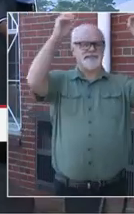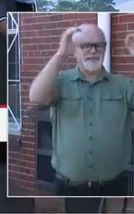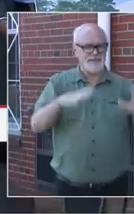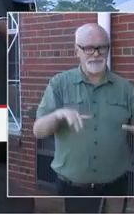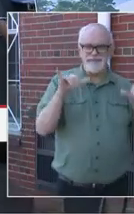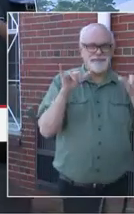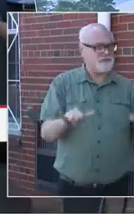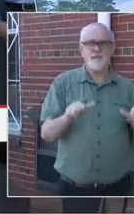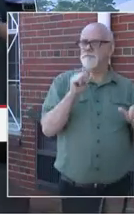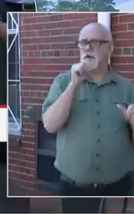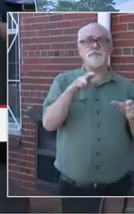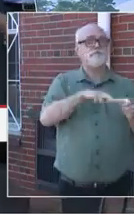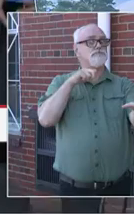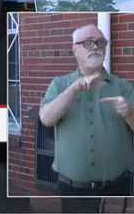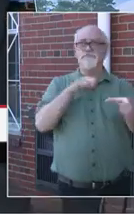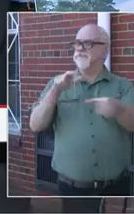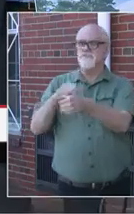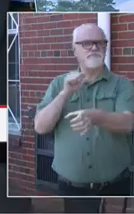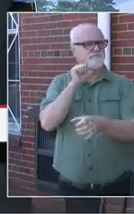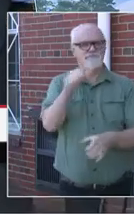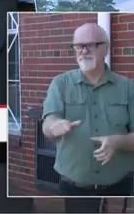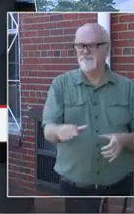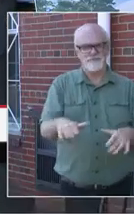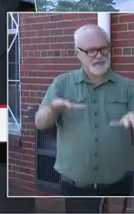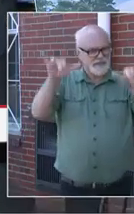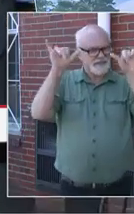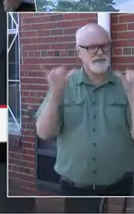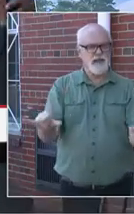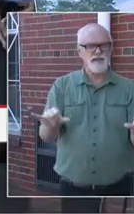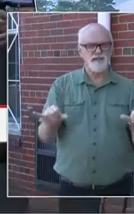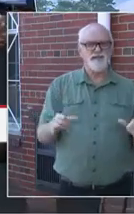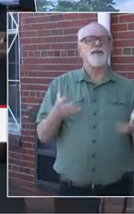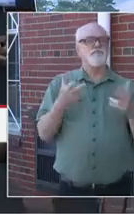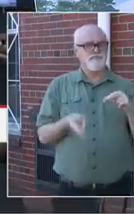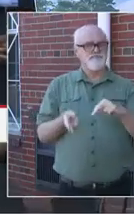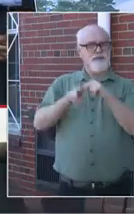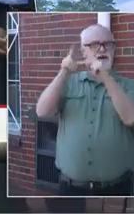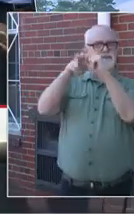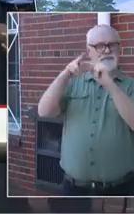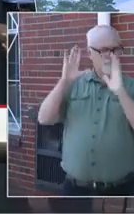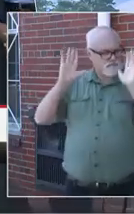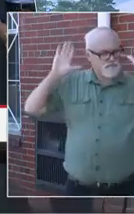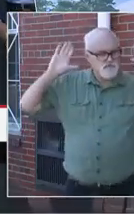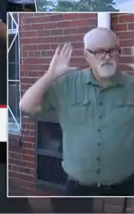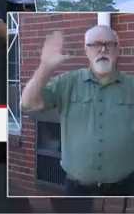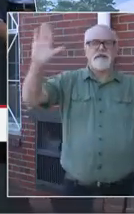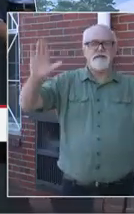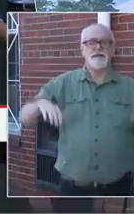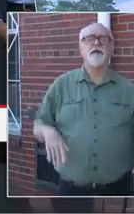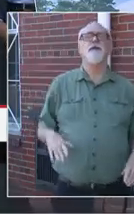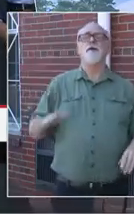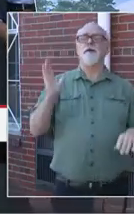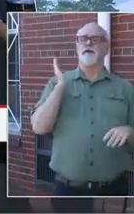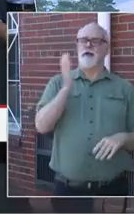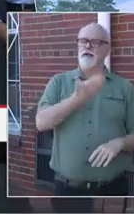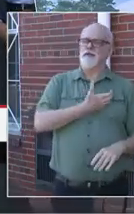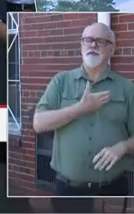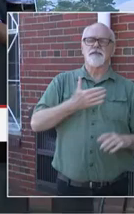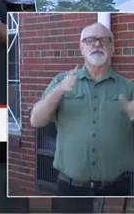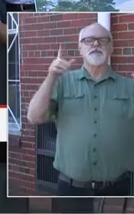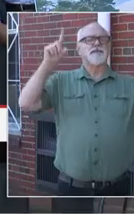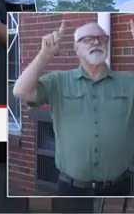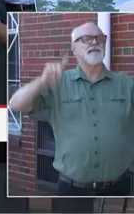up again this year. And as we announced last year, our statewide test